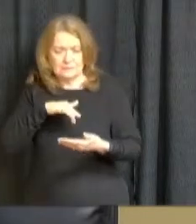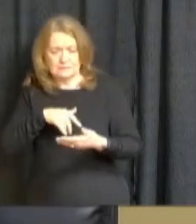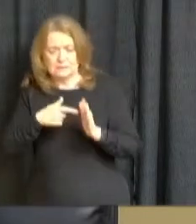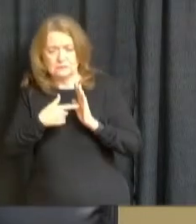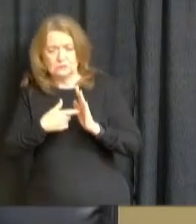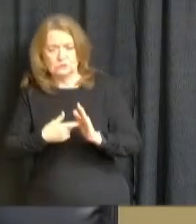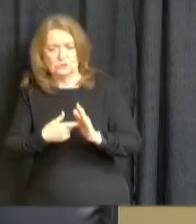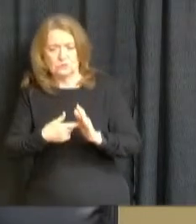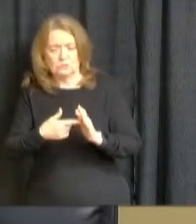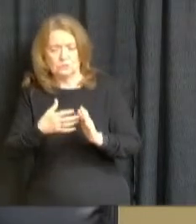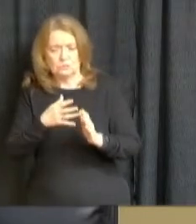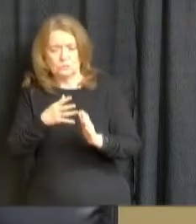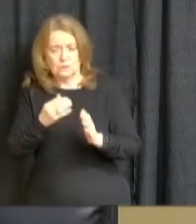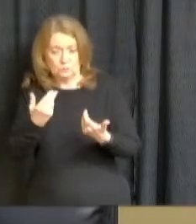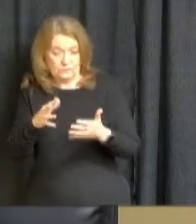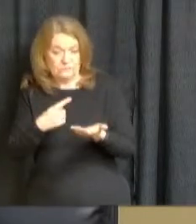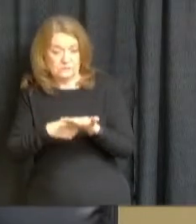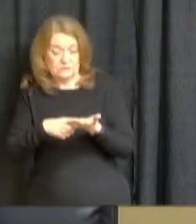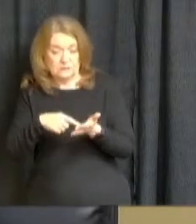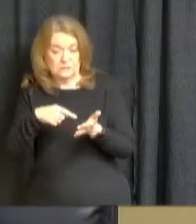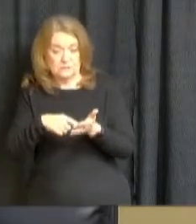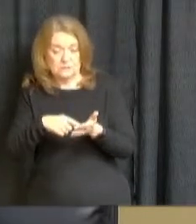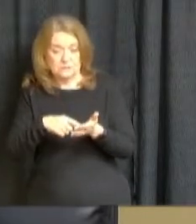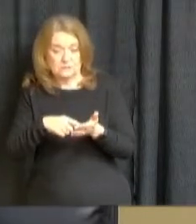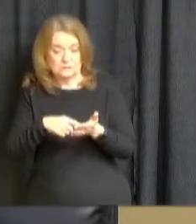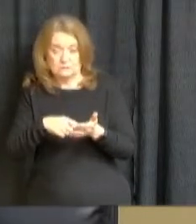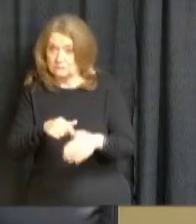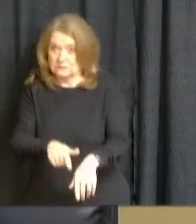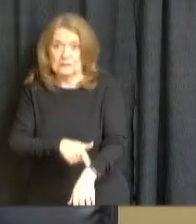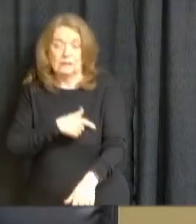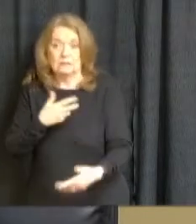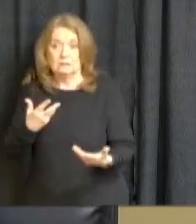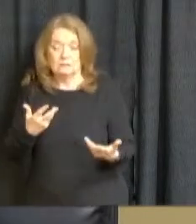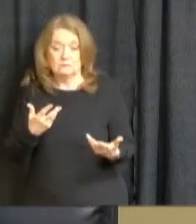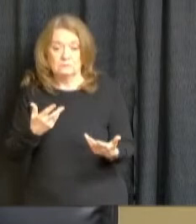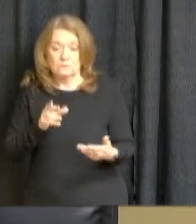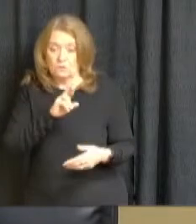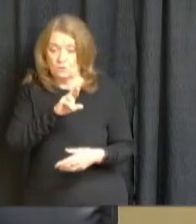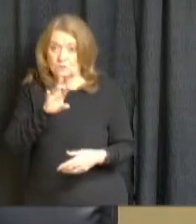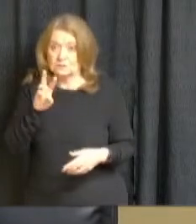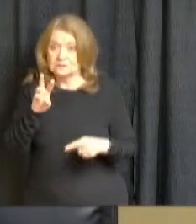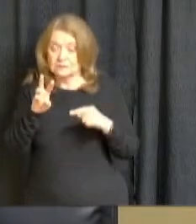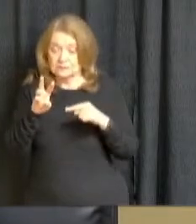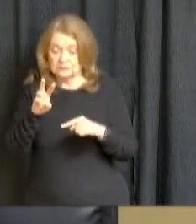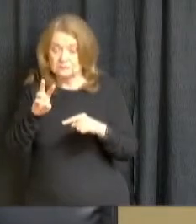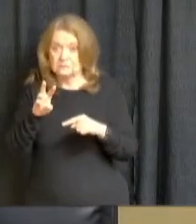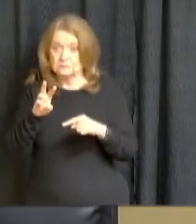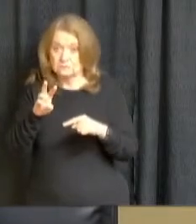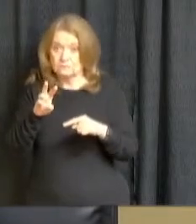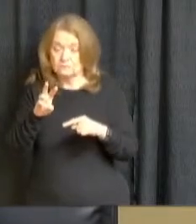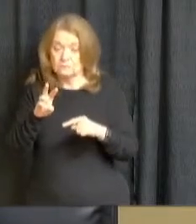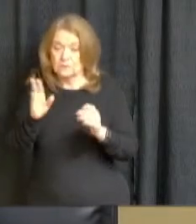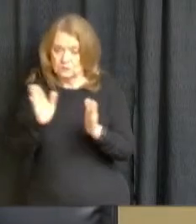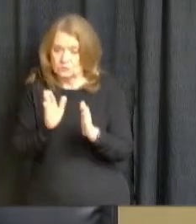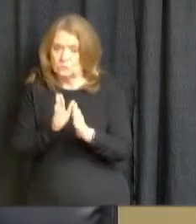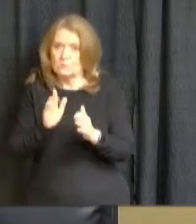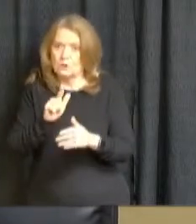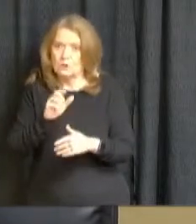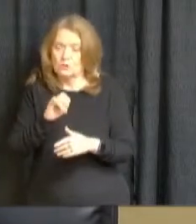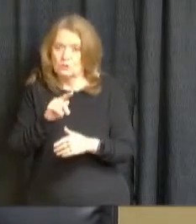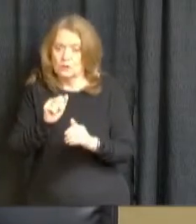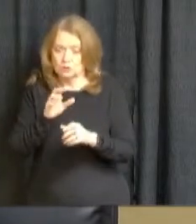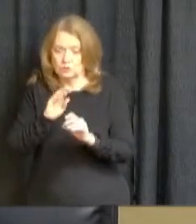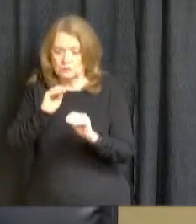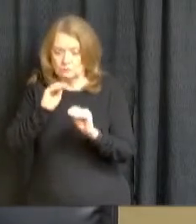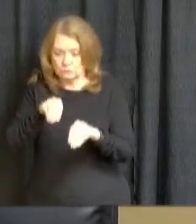showed, and we have discussed this at length, R6 was for smaller lots where you can get